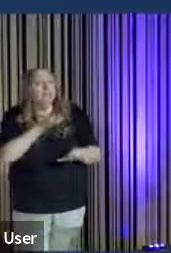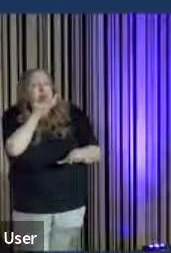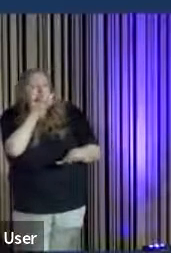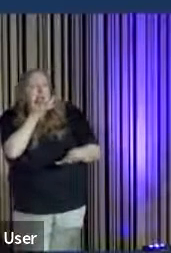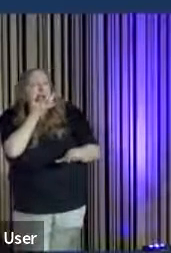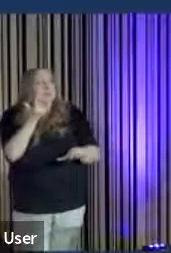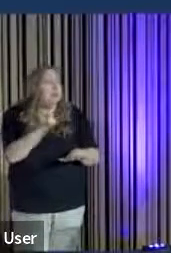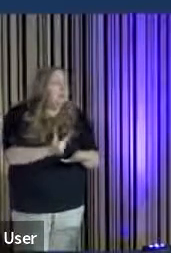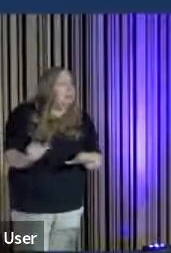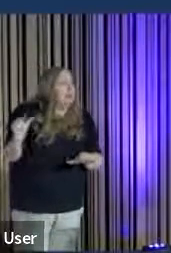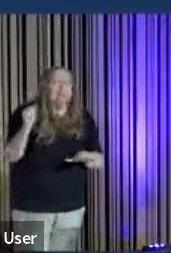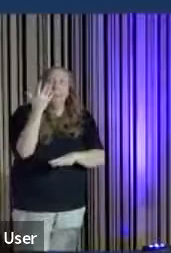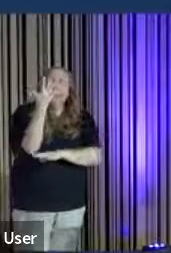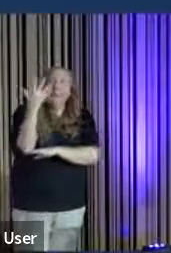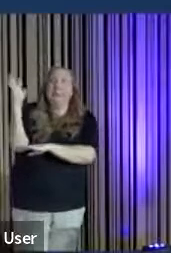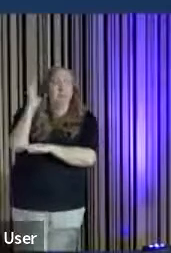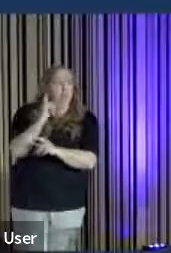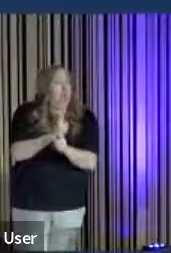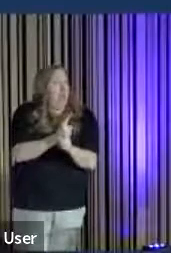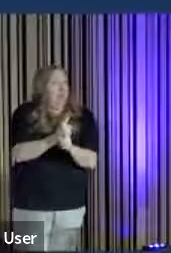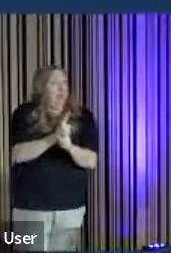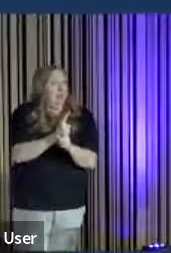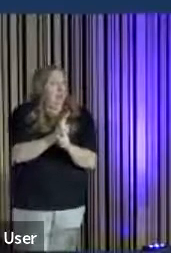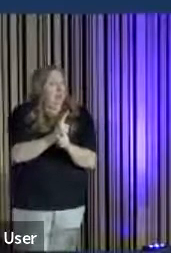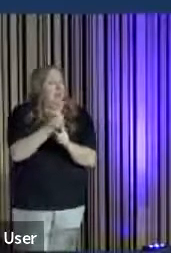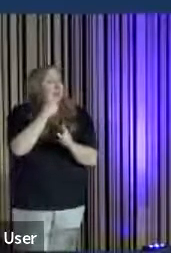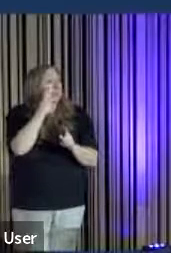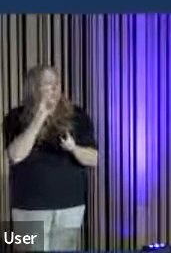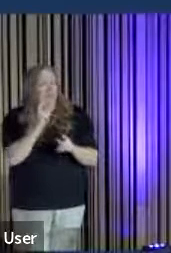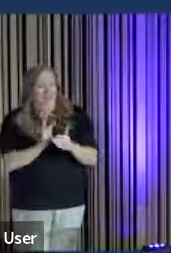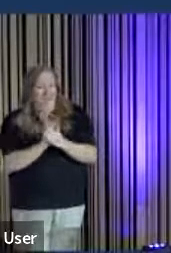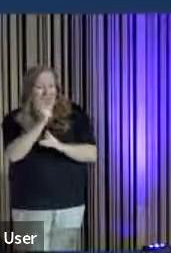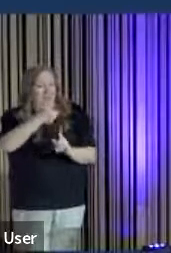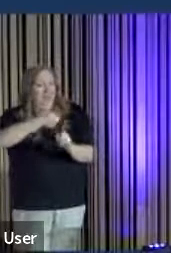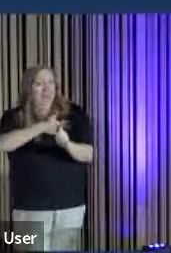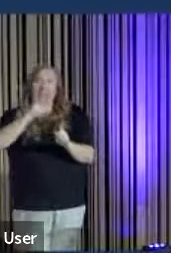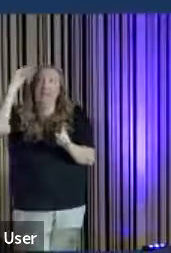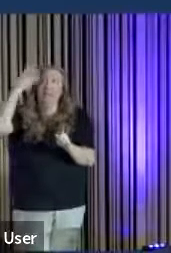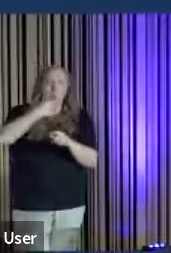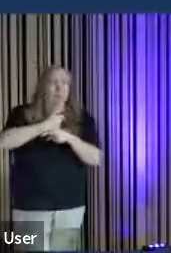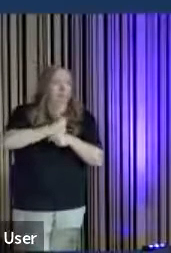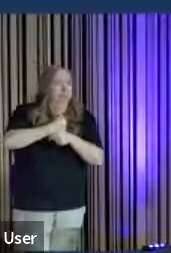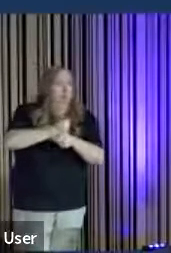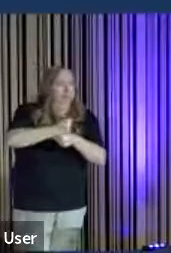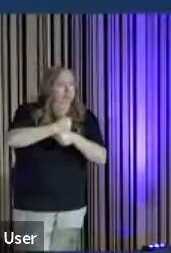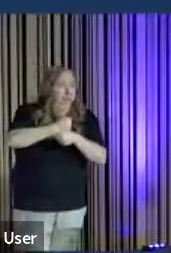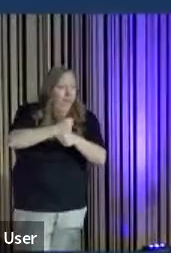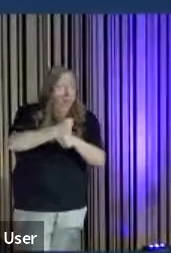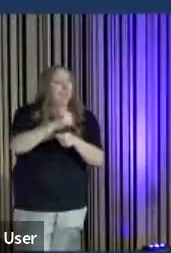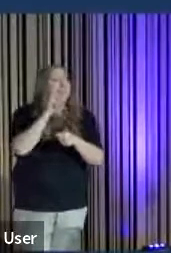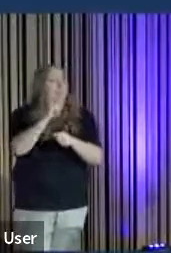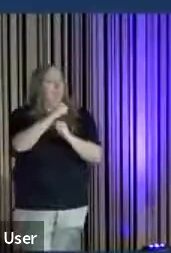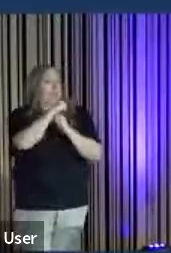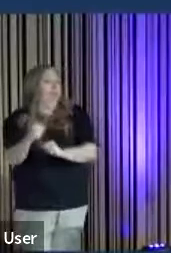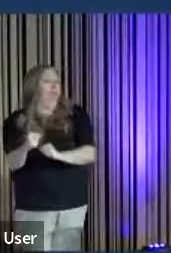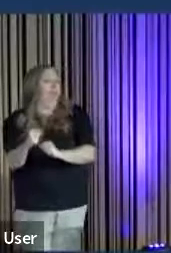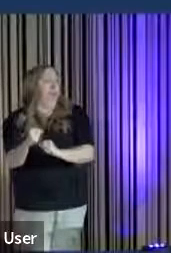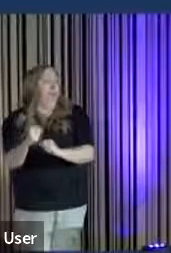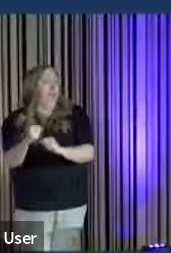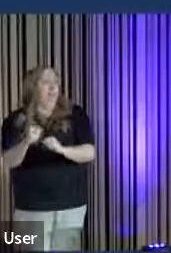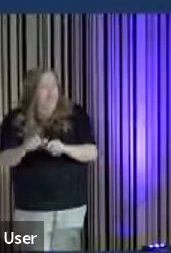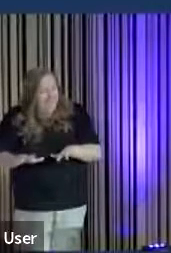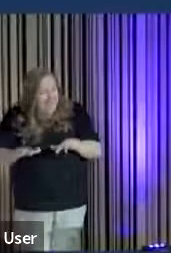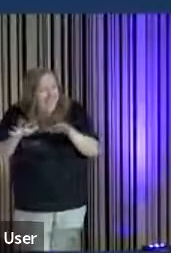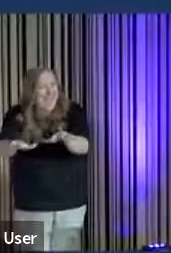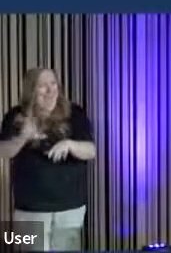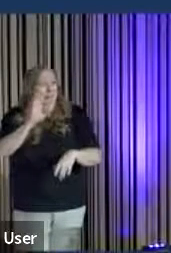for the most part, right? That is because it's the plants, the photosynthetic organisms that dominate the biomass of life